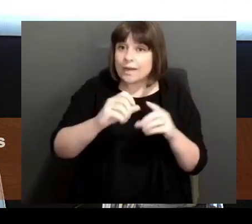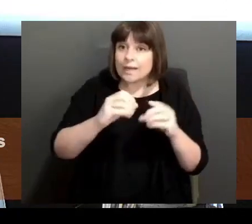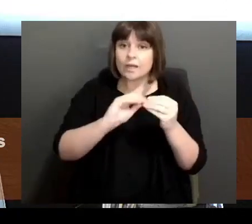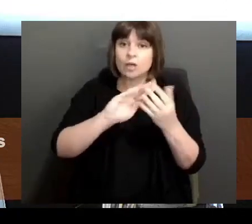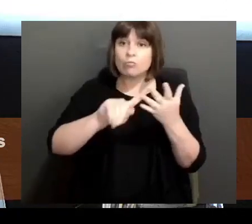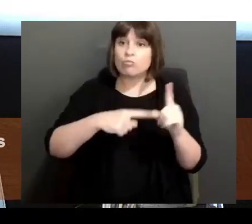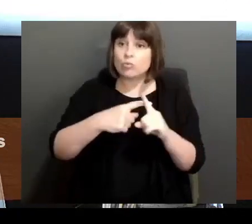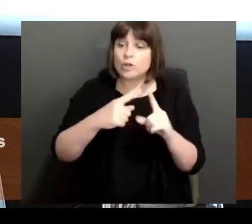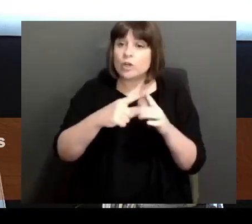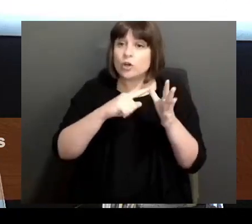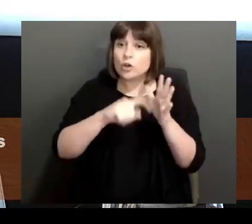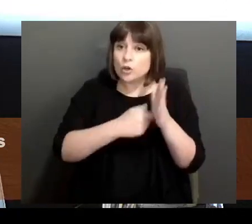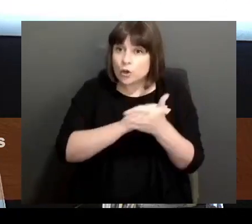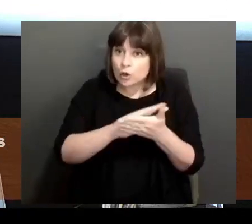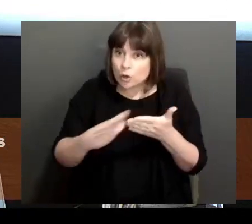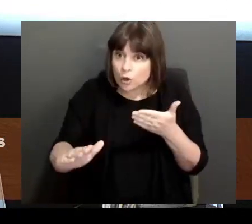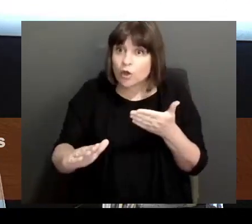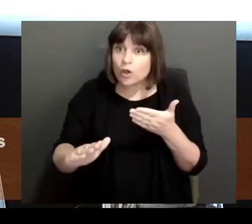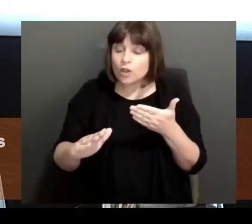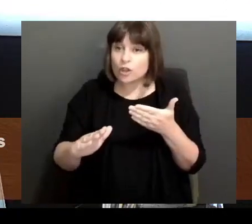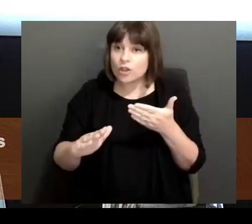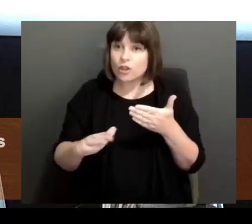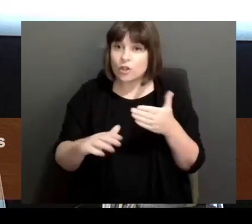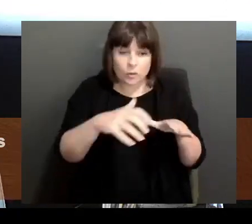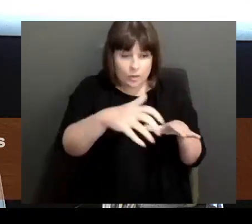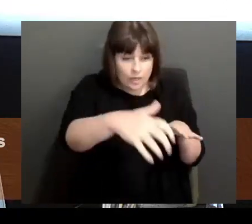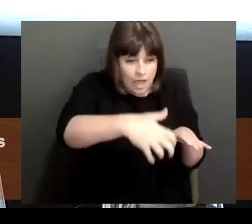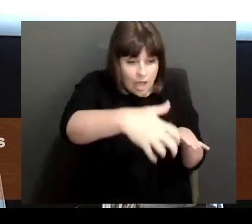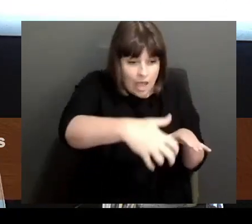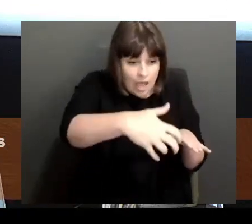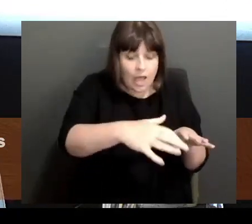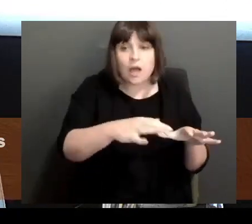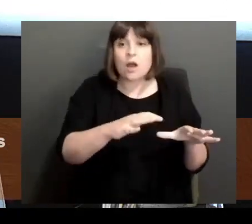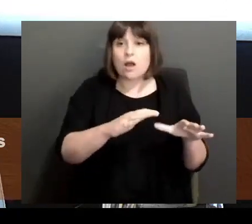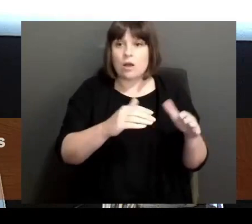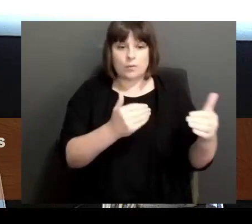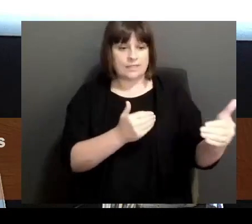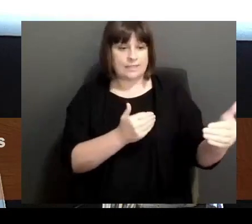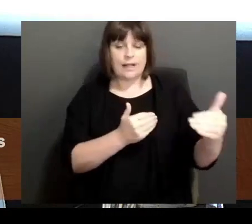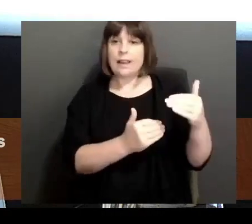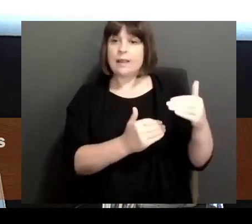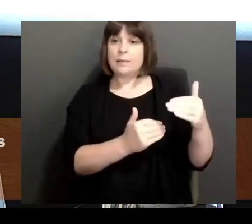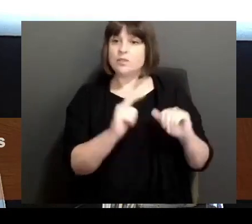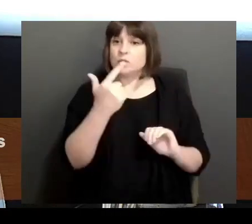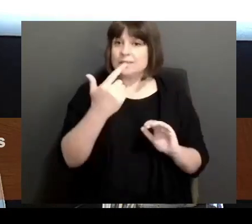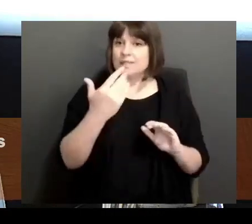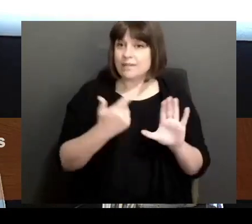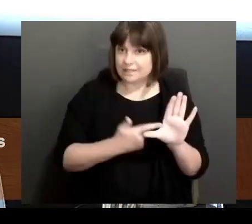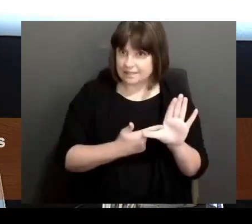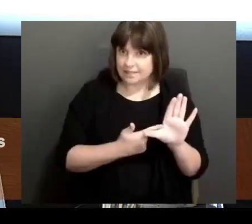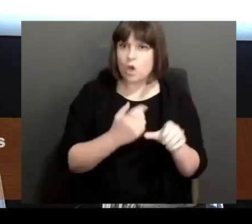exceeding 7 years. But as I said, gold was exempted from that.